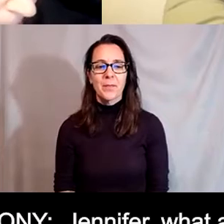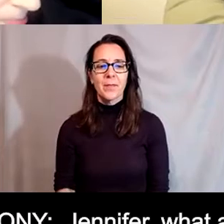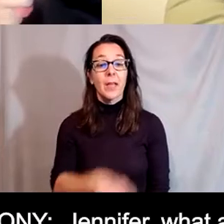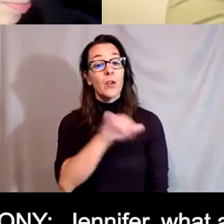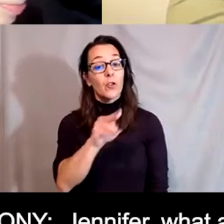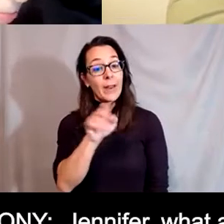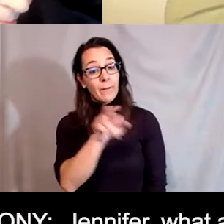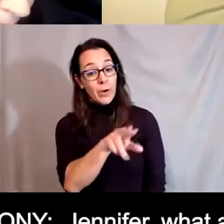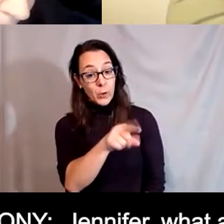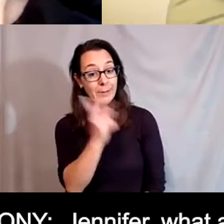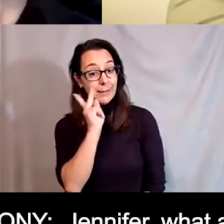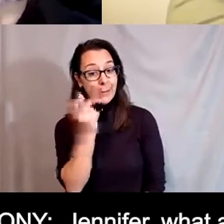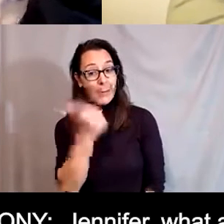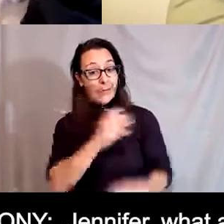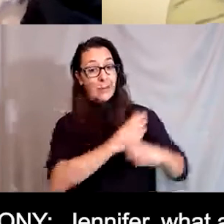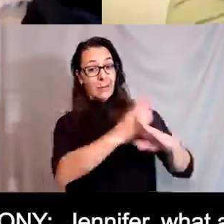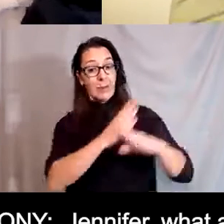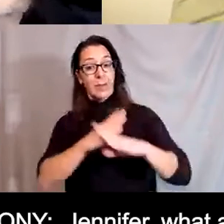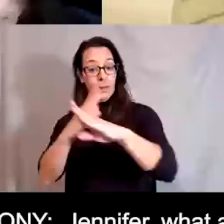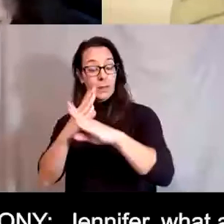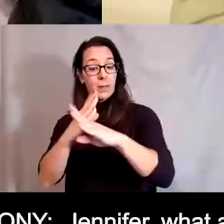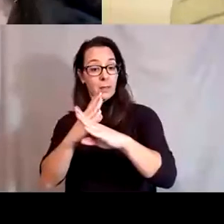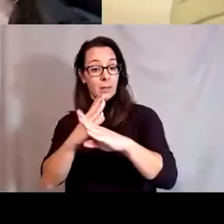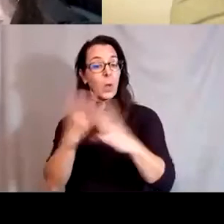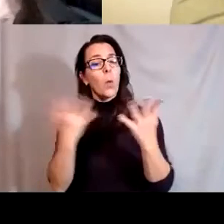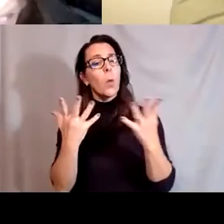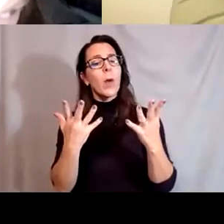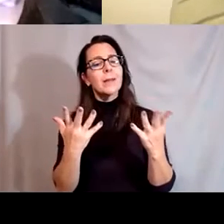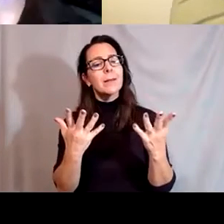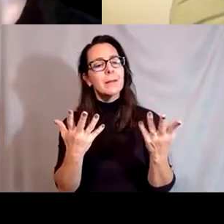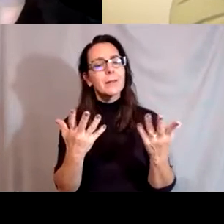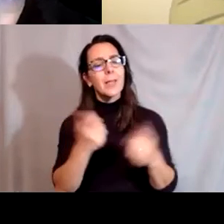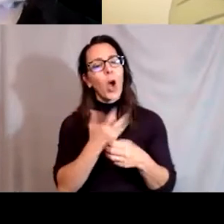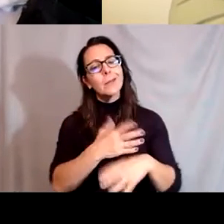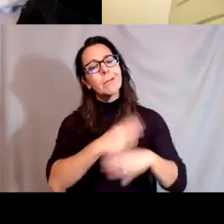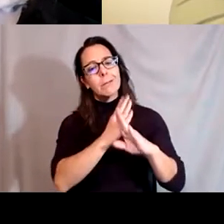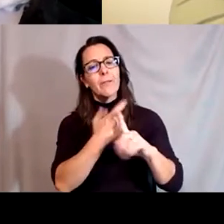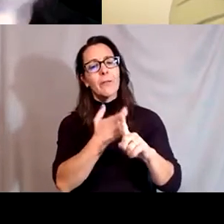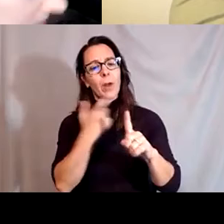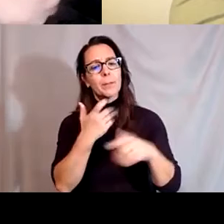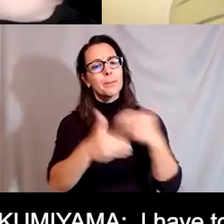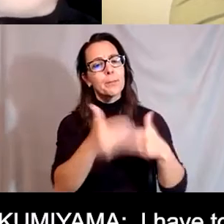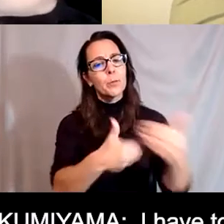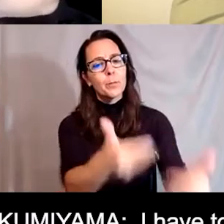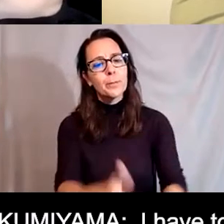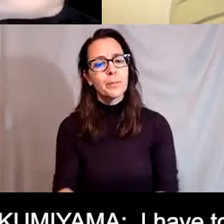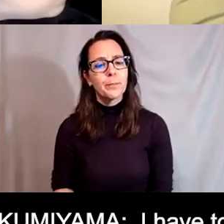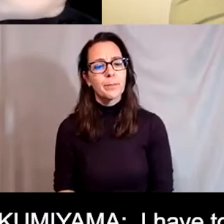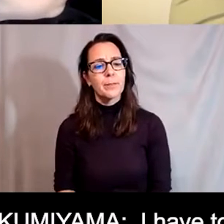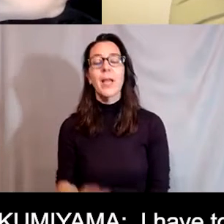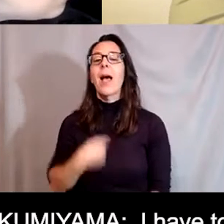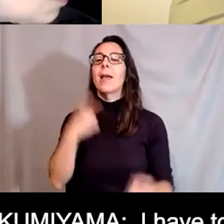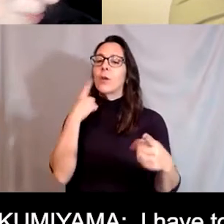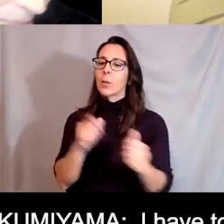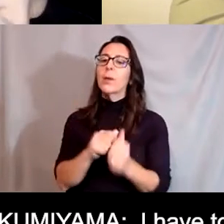you see any hurdles? What's the biggest stuff preventing movement? I would have to agree with Sasha. I think the